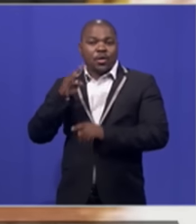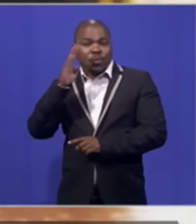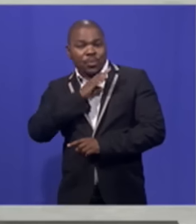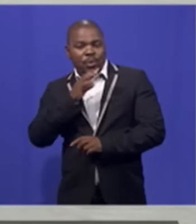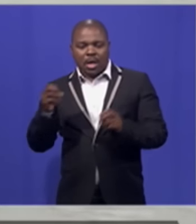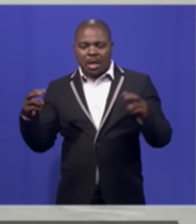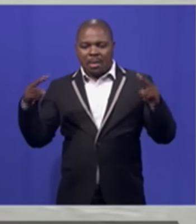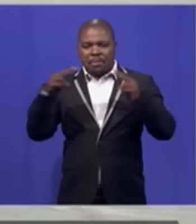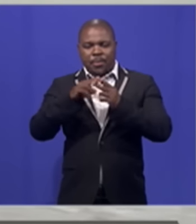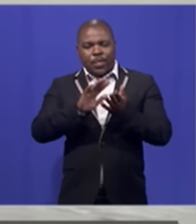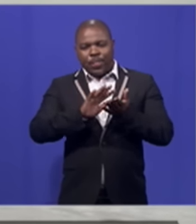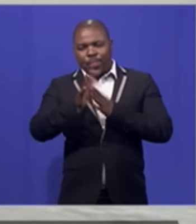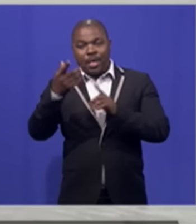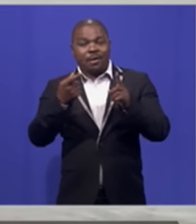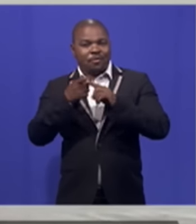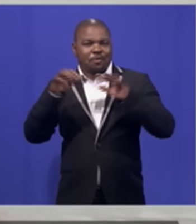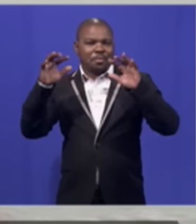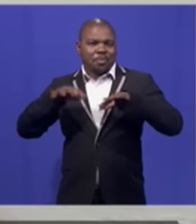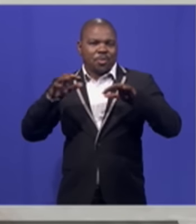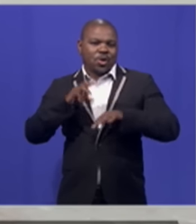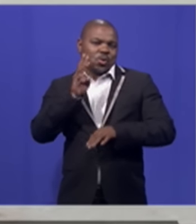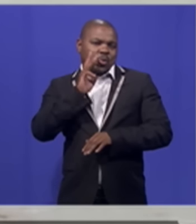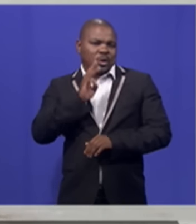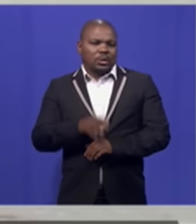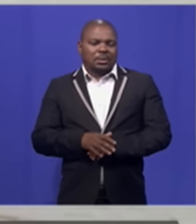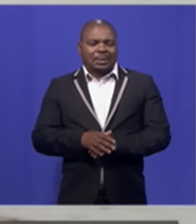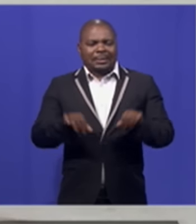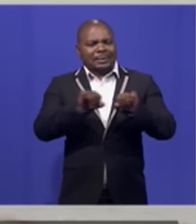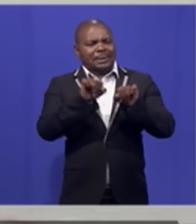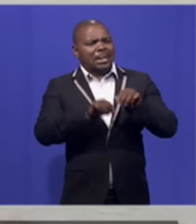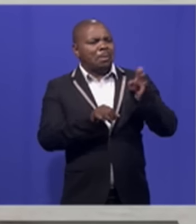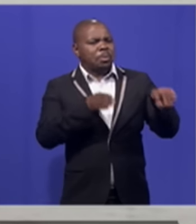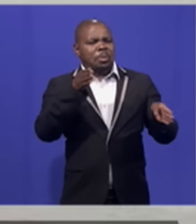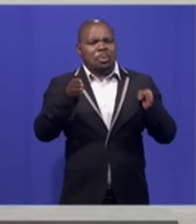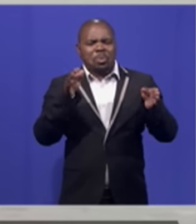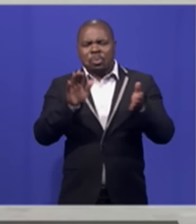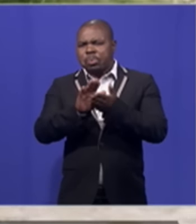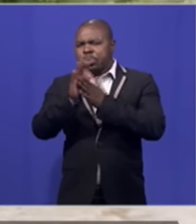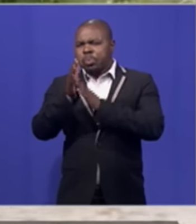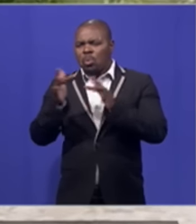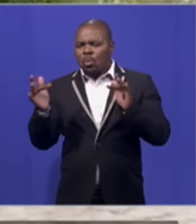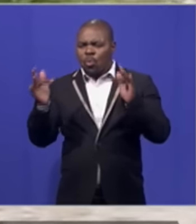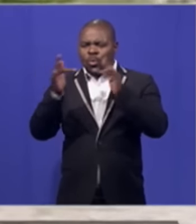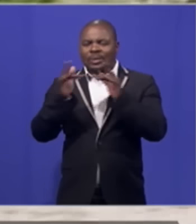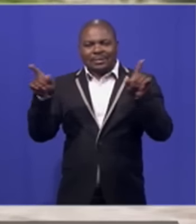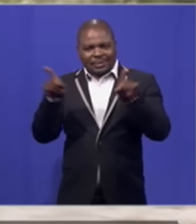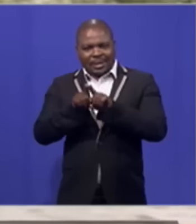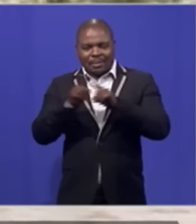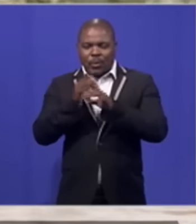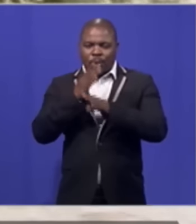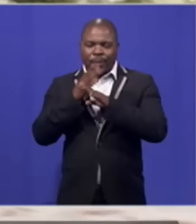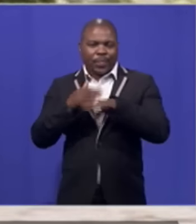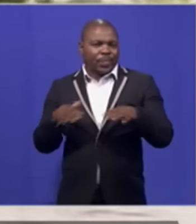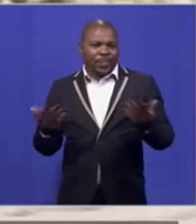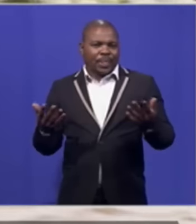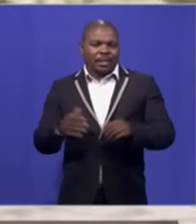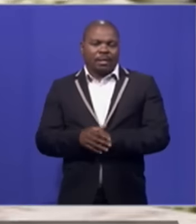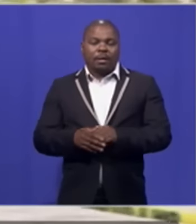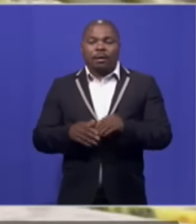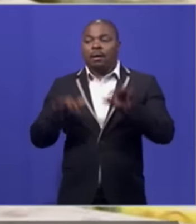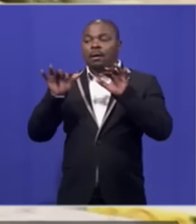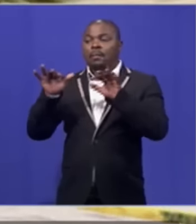a hohotswe ke metsi, meralo ya motheo e senyehile, dikgokahanyo le tsona ha di sebetse, mme baahi